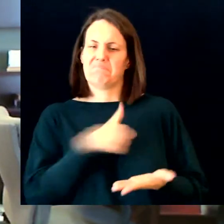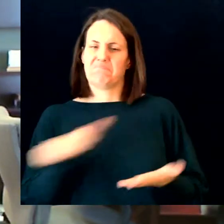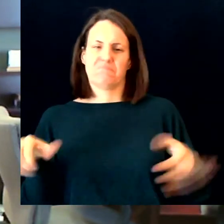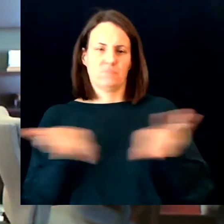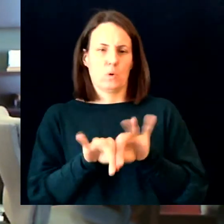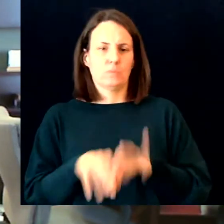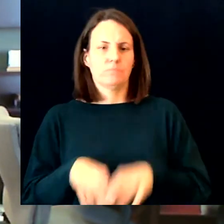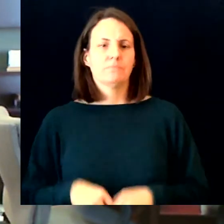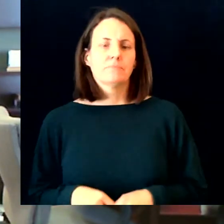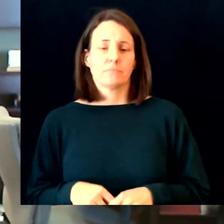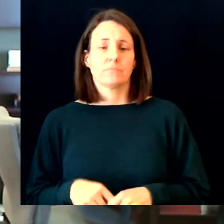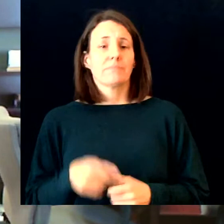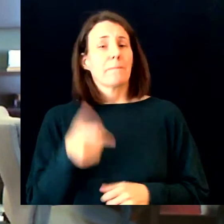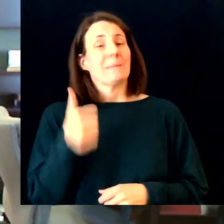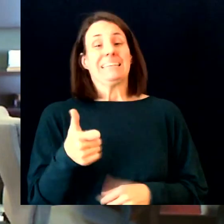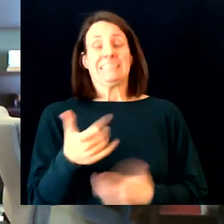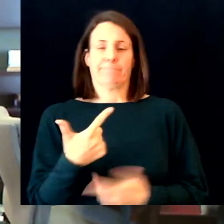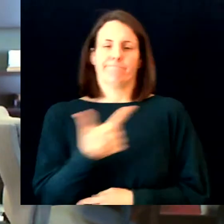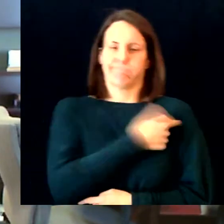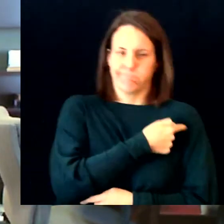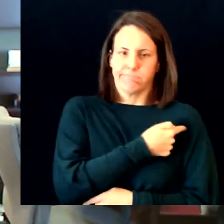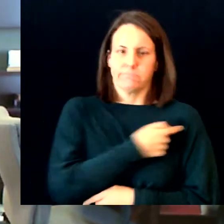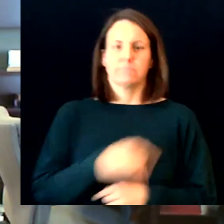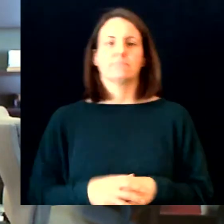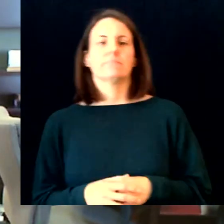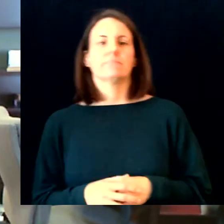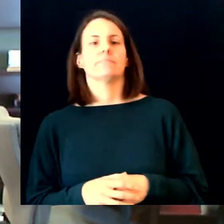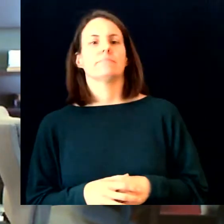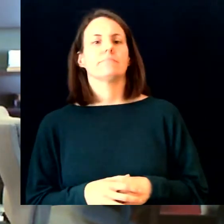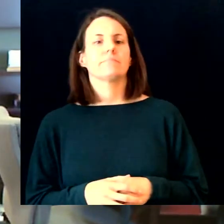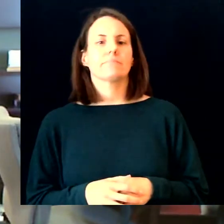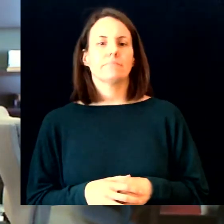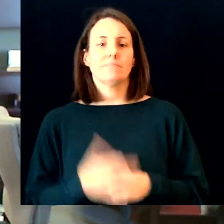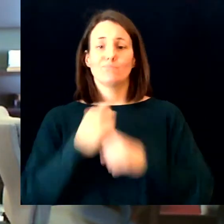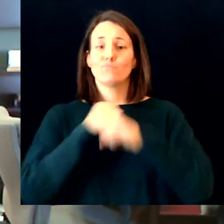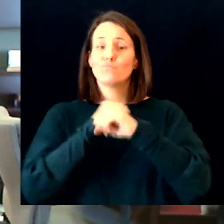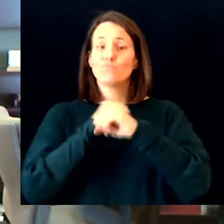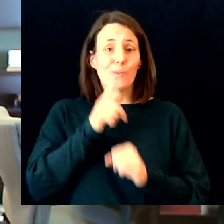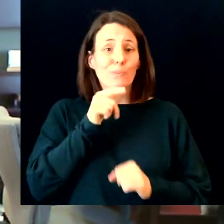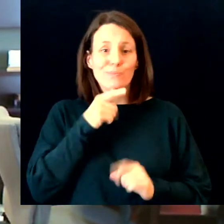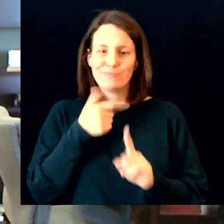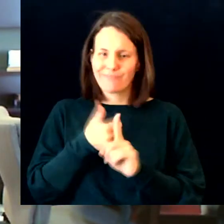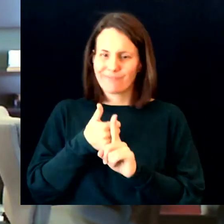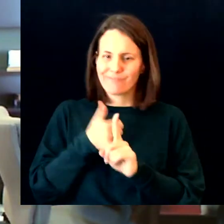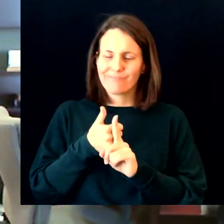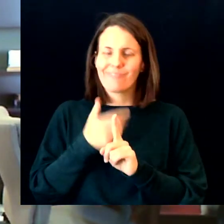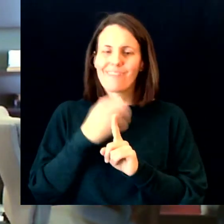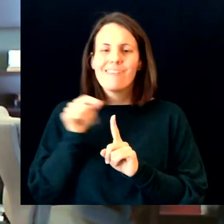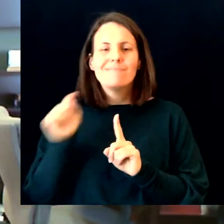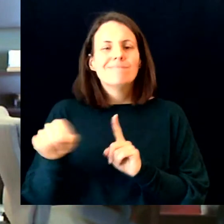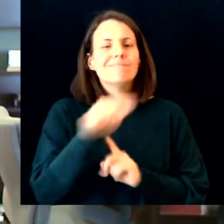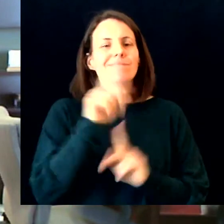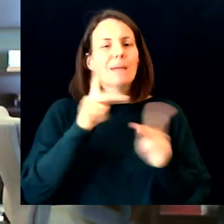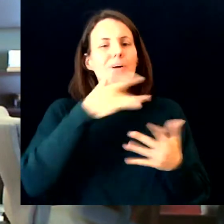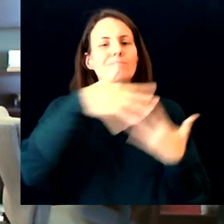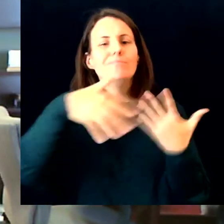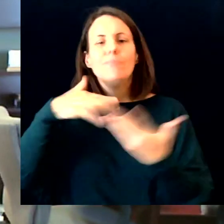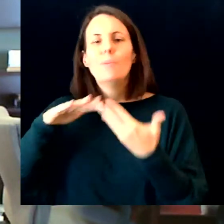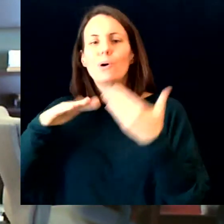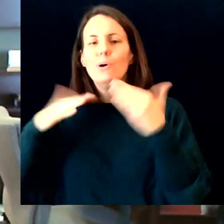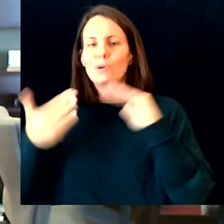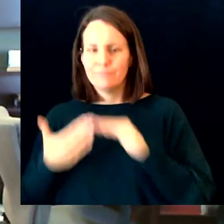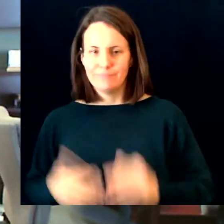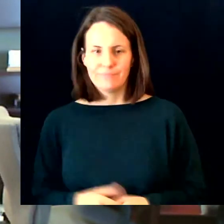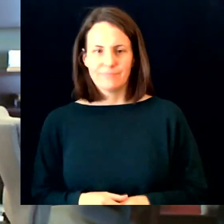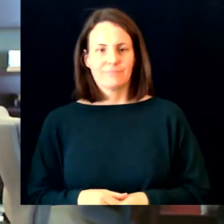supports the health and safety of the communities you live in. Today, we announced the Keeping Kids Safe and in School